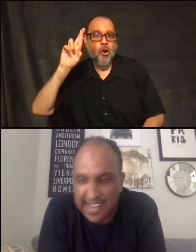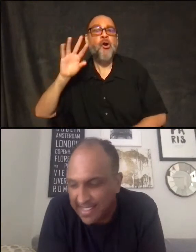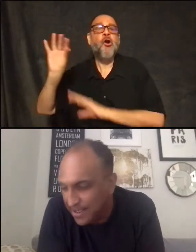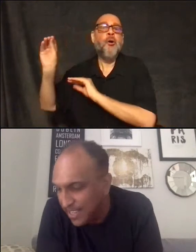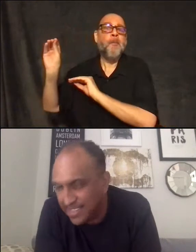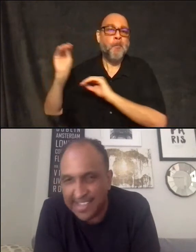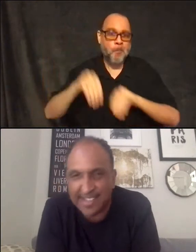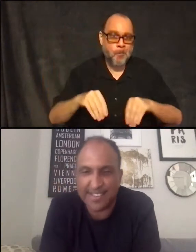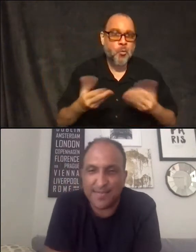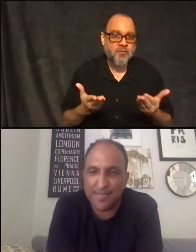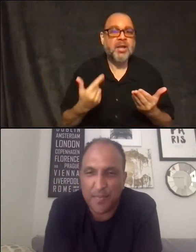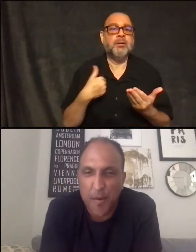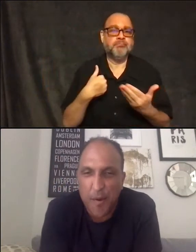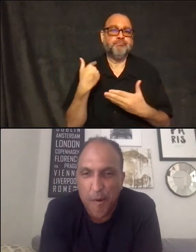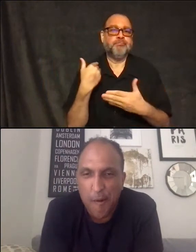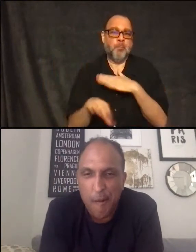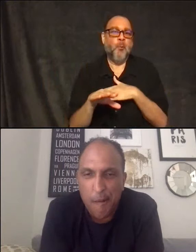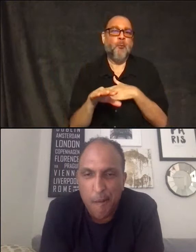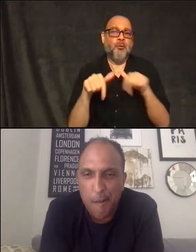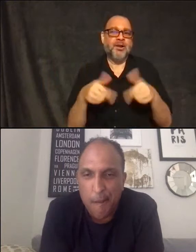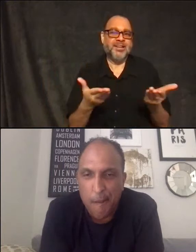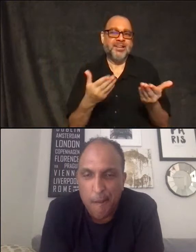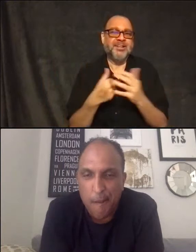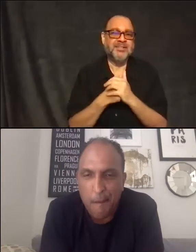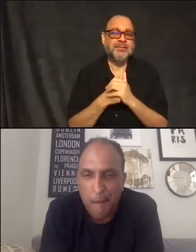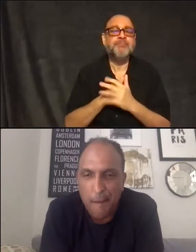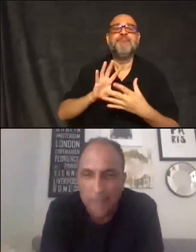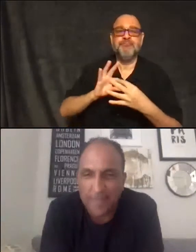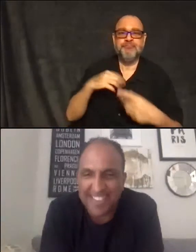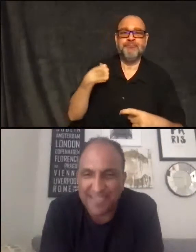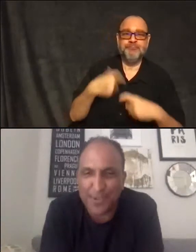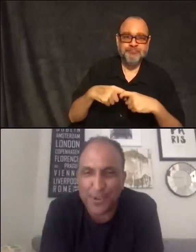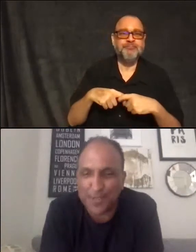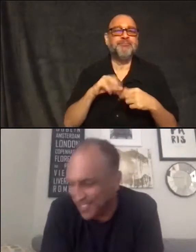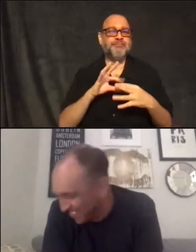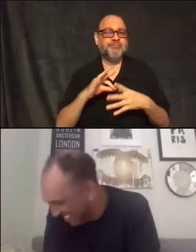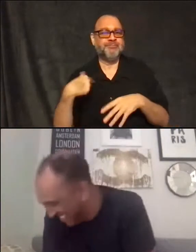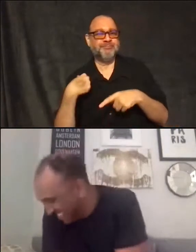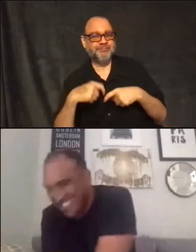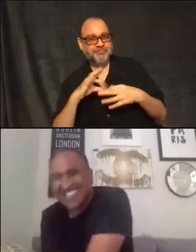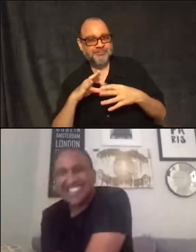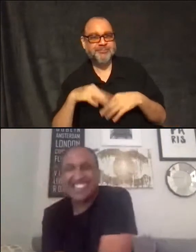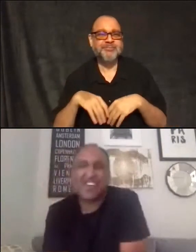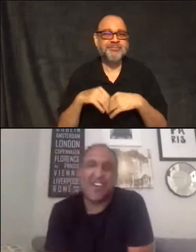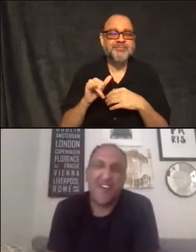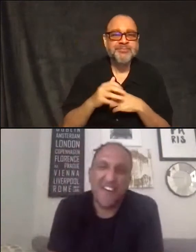Got it. Claro que sí. Ya tú sabes. Tato, vamos a ver. You made